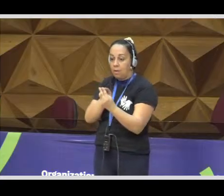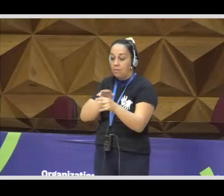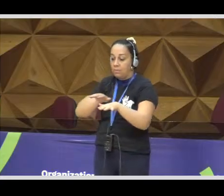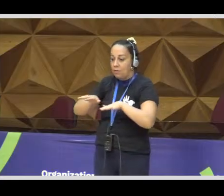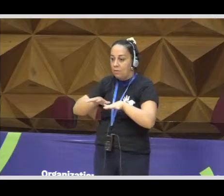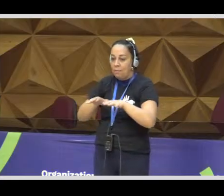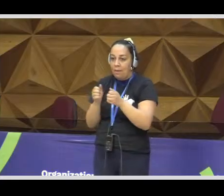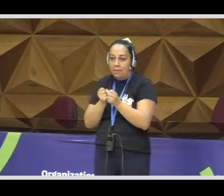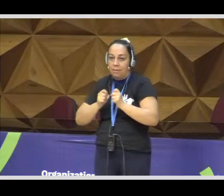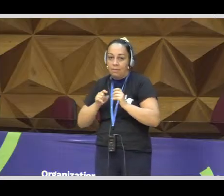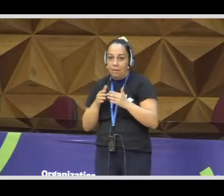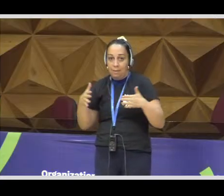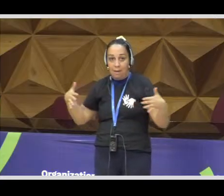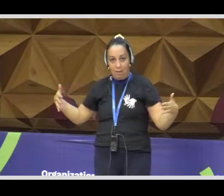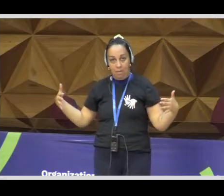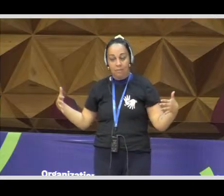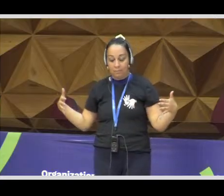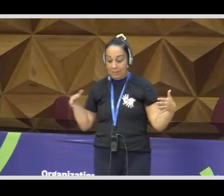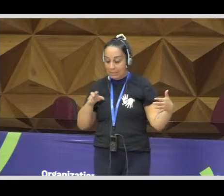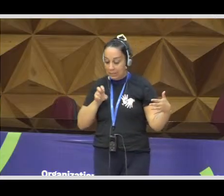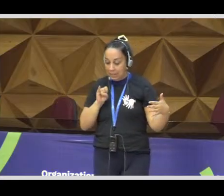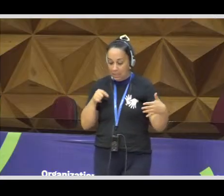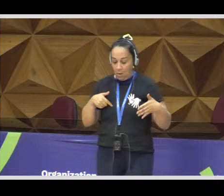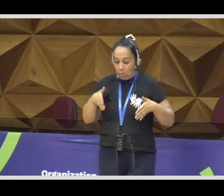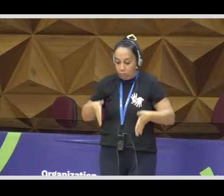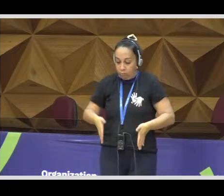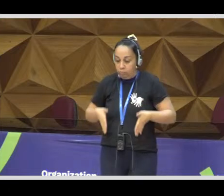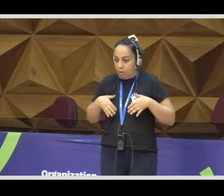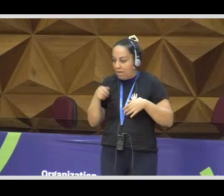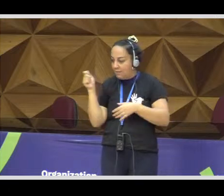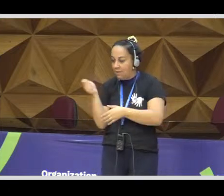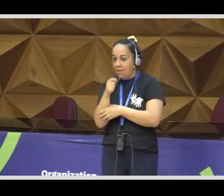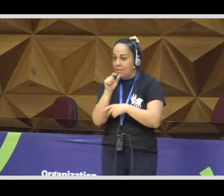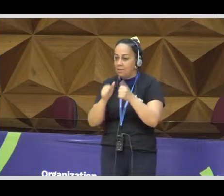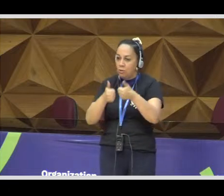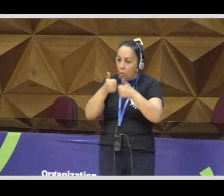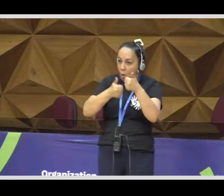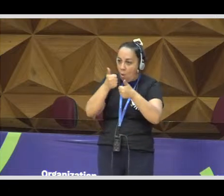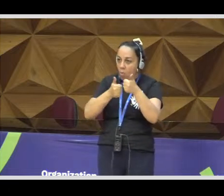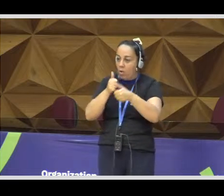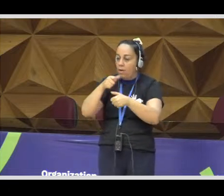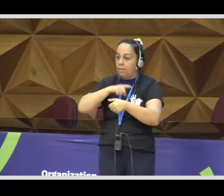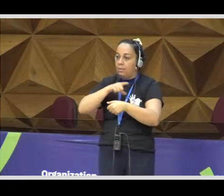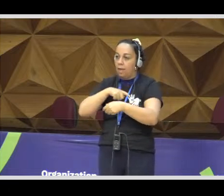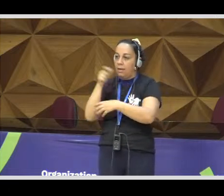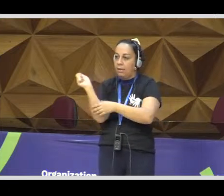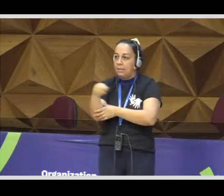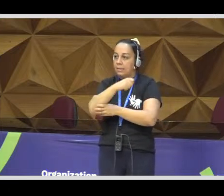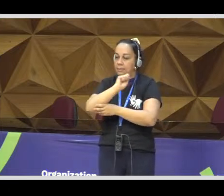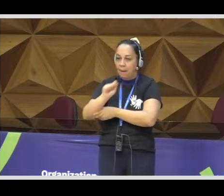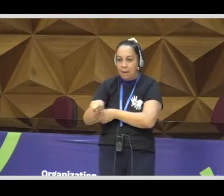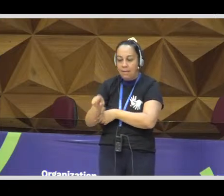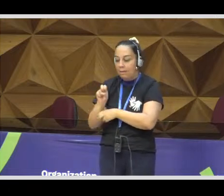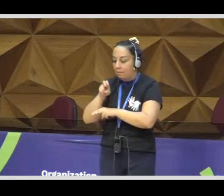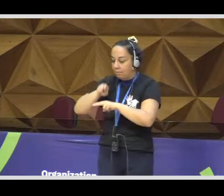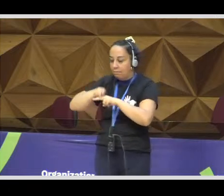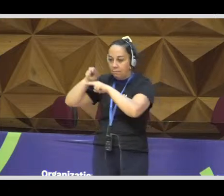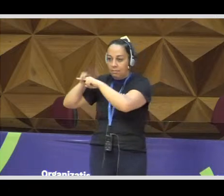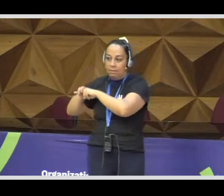next to me if I'm sword fighting in my game and there's somebody in the seat next to me. I'm going to be punching